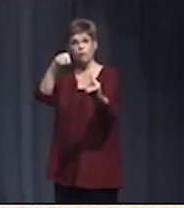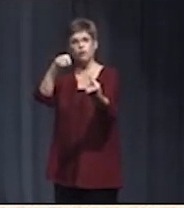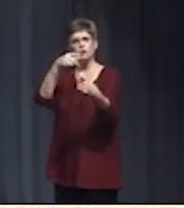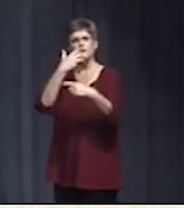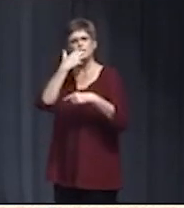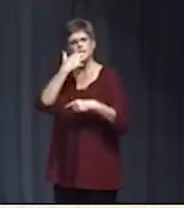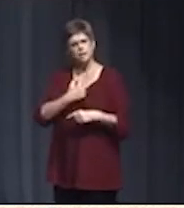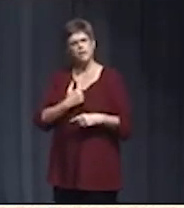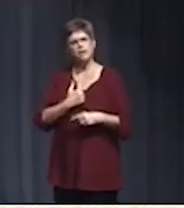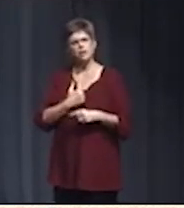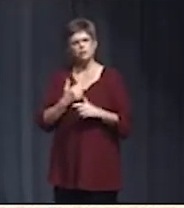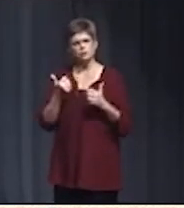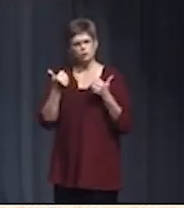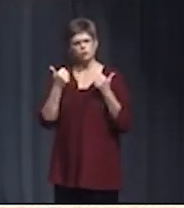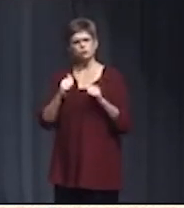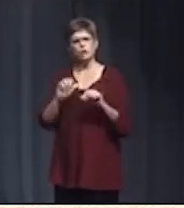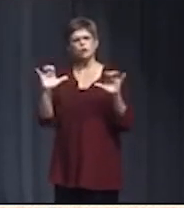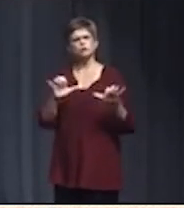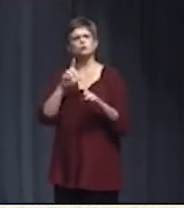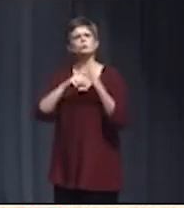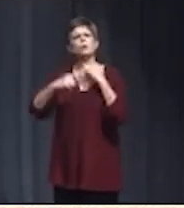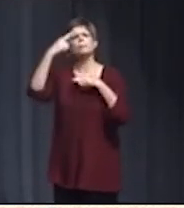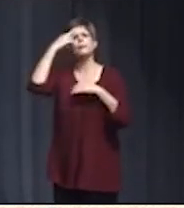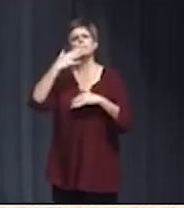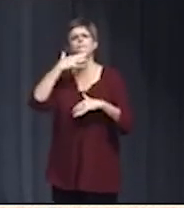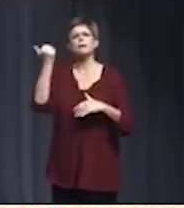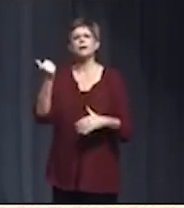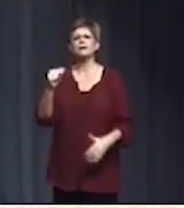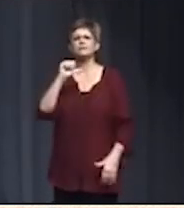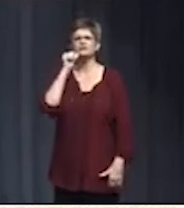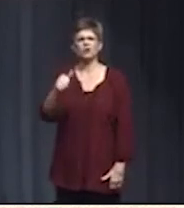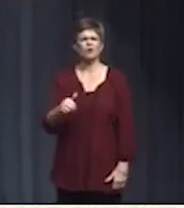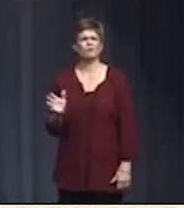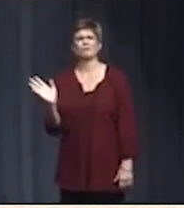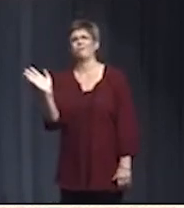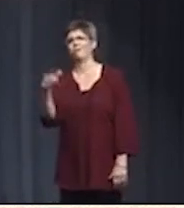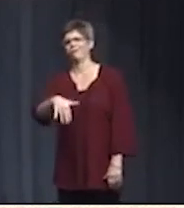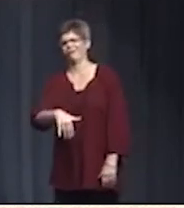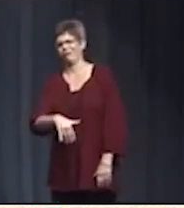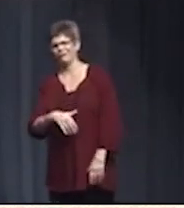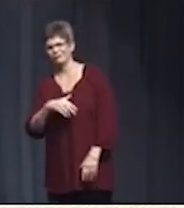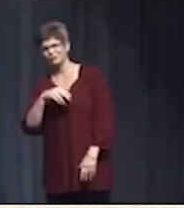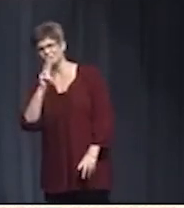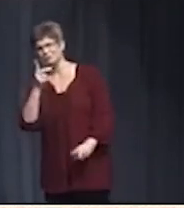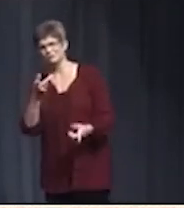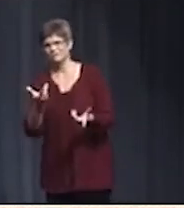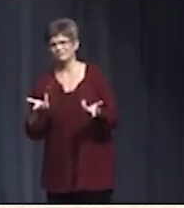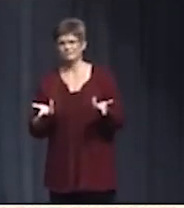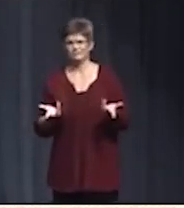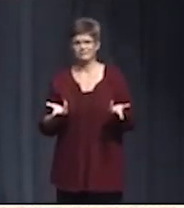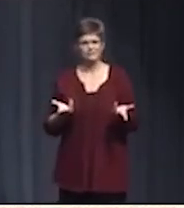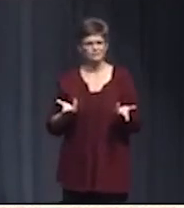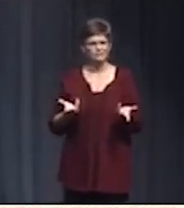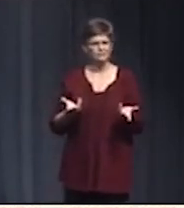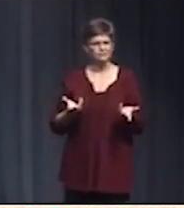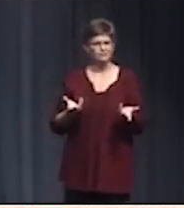best. So don't just blow him off if you think he's way out of left field. We talked about this a little bit earlier.